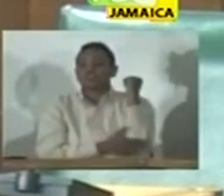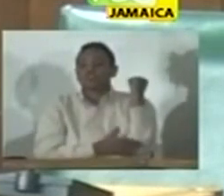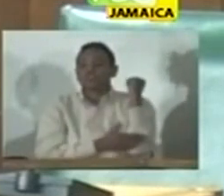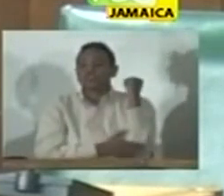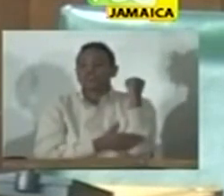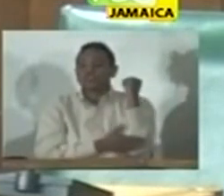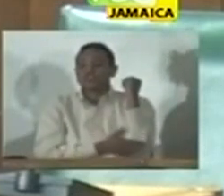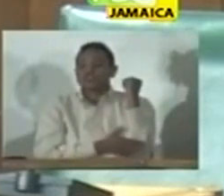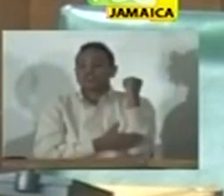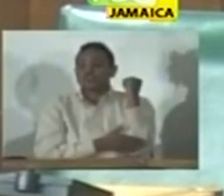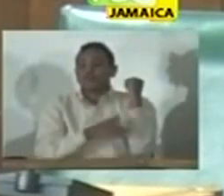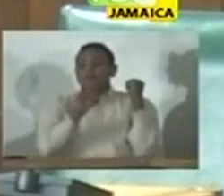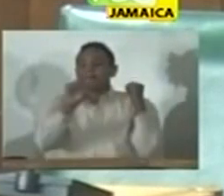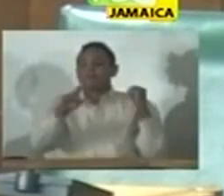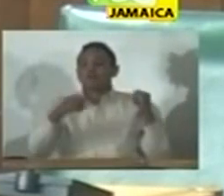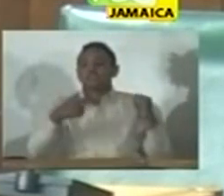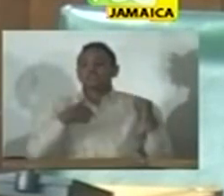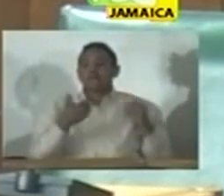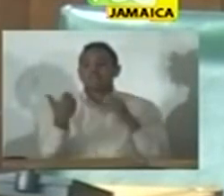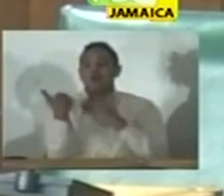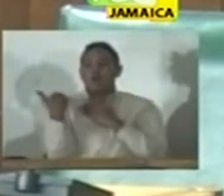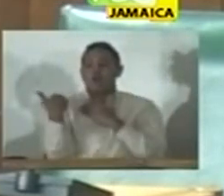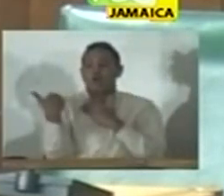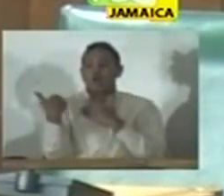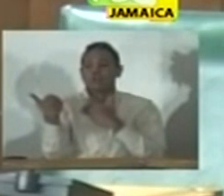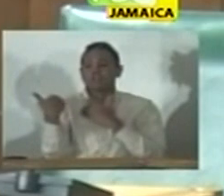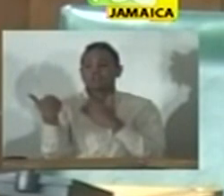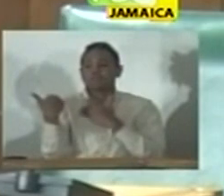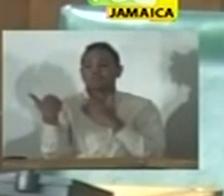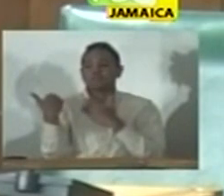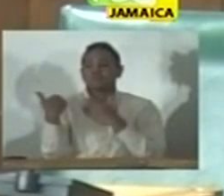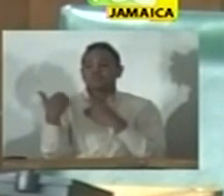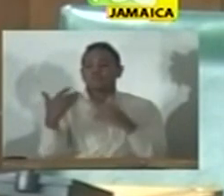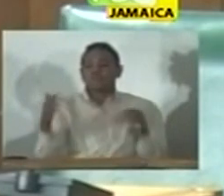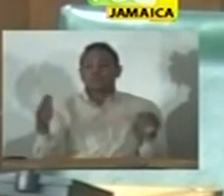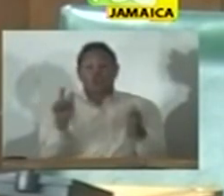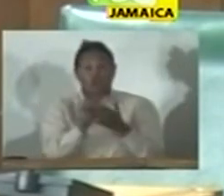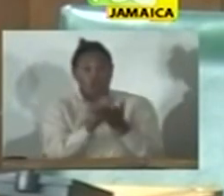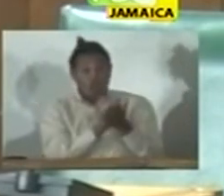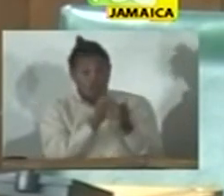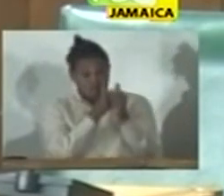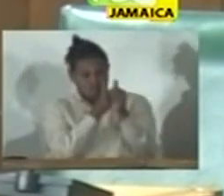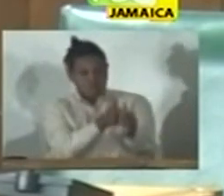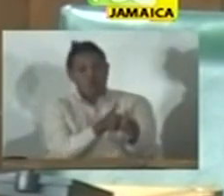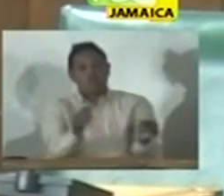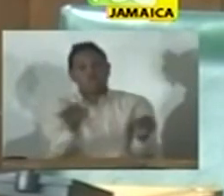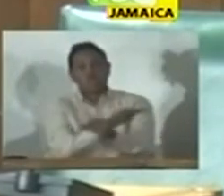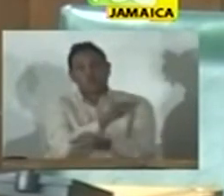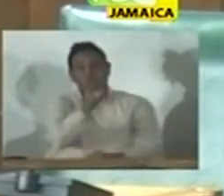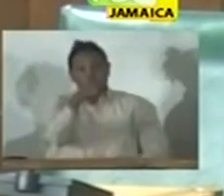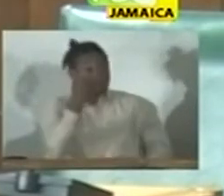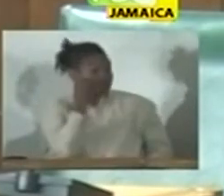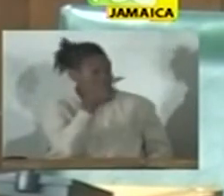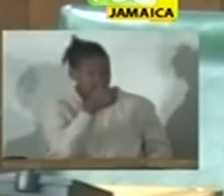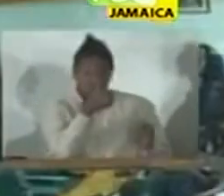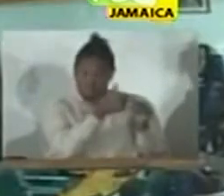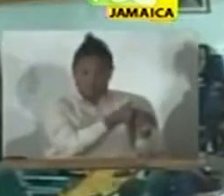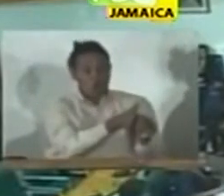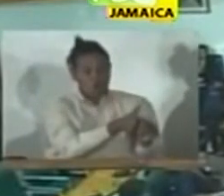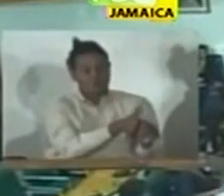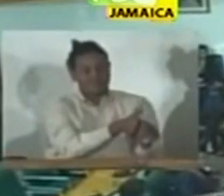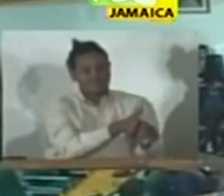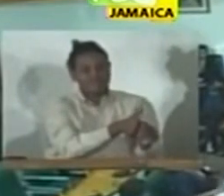must be held accountable to the full extent of the law. Anyone.